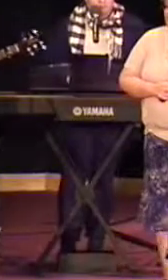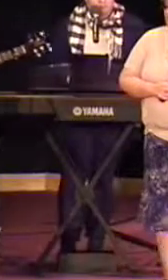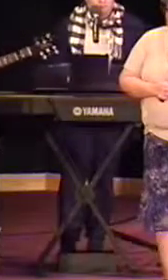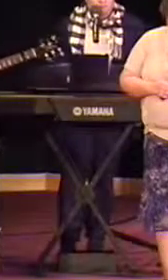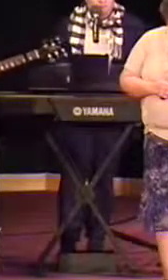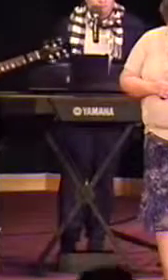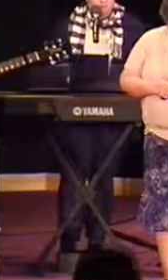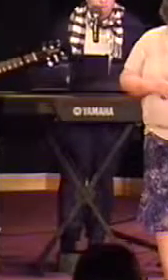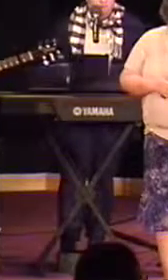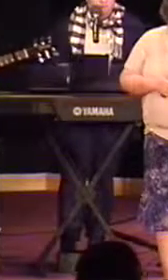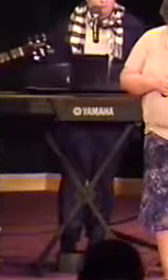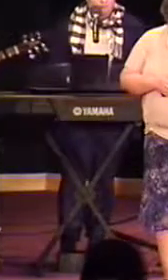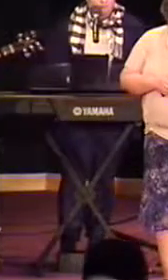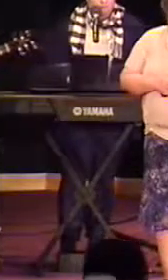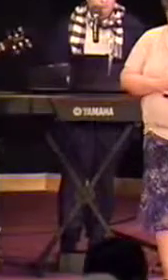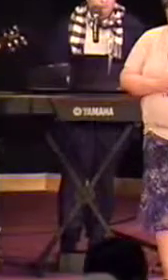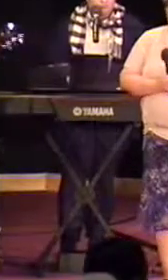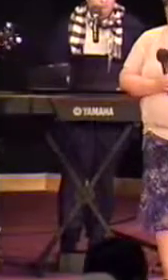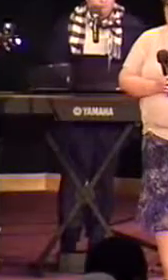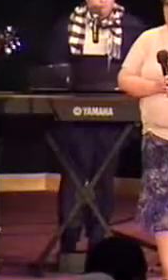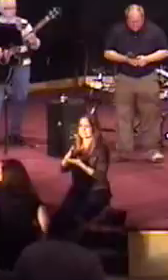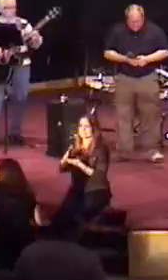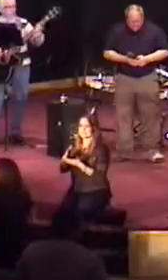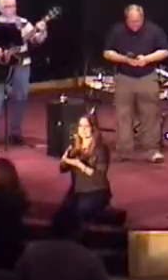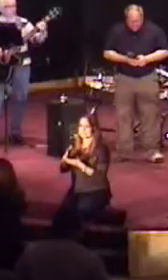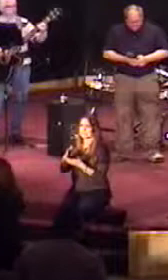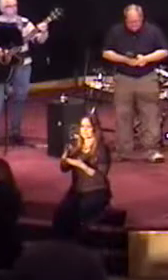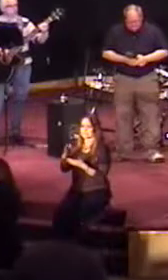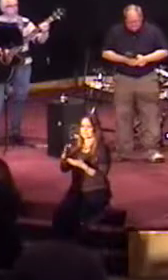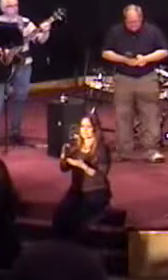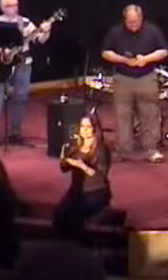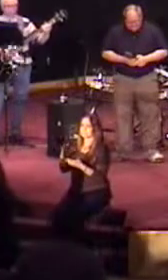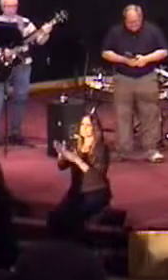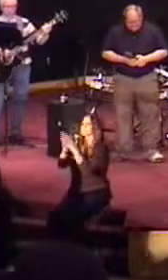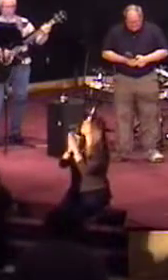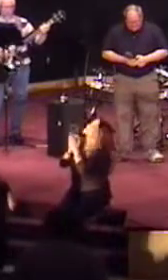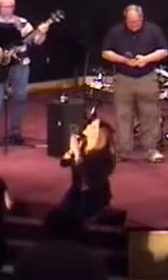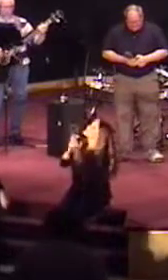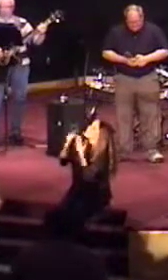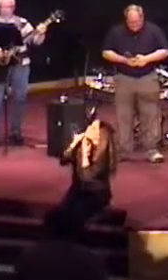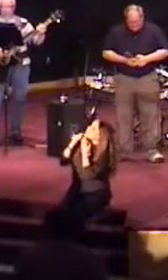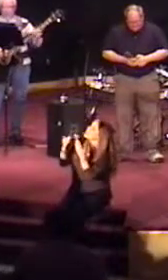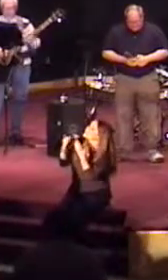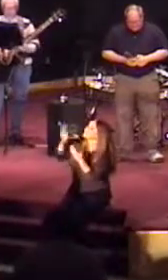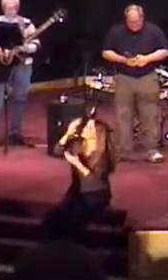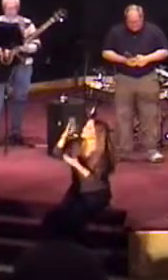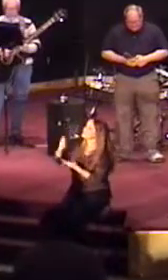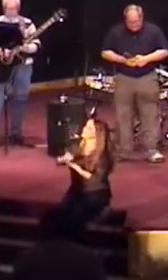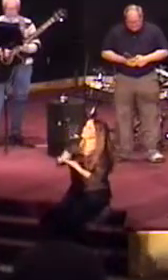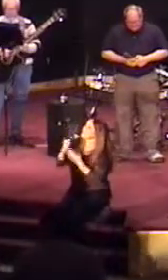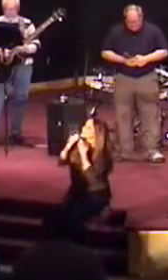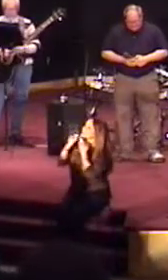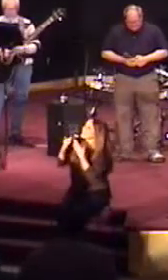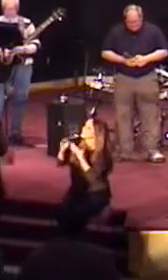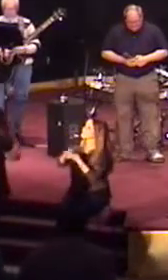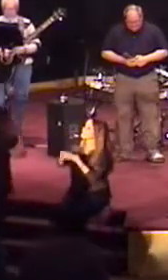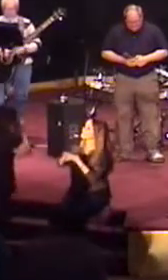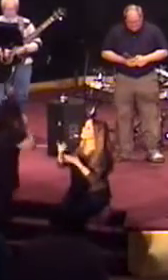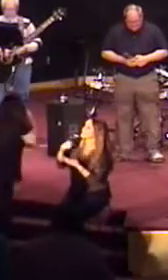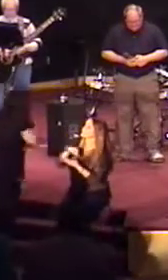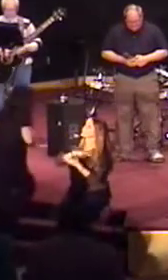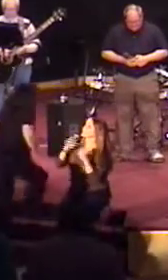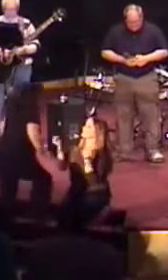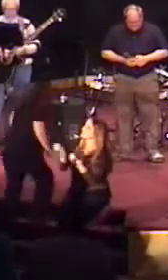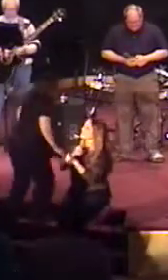now as we sing our song of invitation. Lord, thank you for your Son. Thank you for the fact that you have forgiven us, you have loved